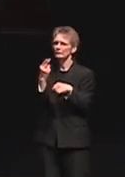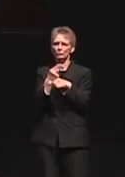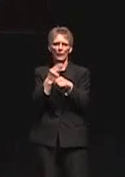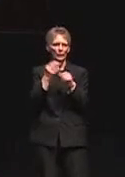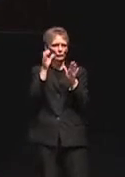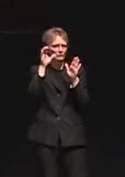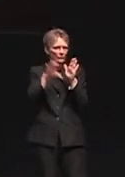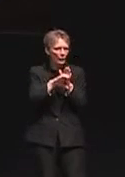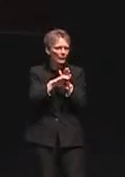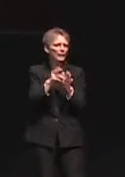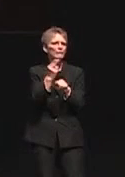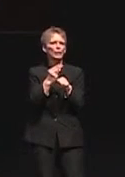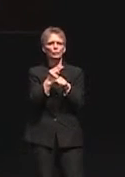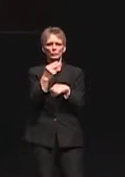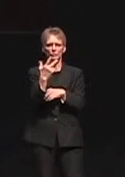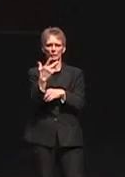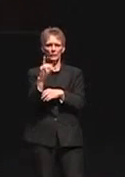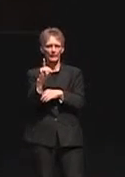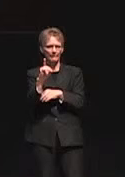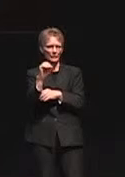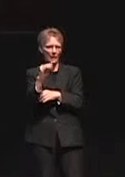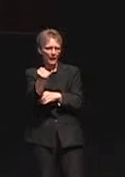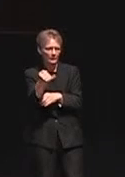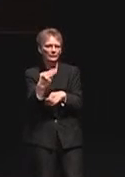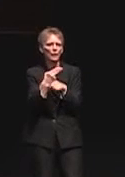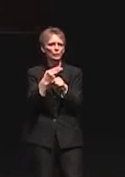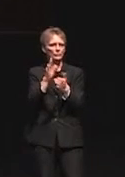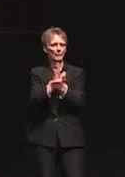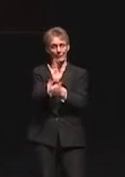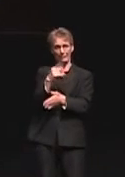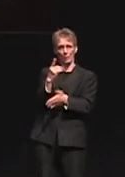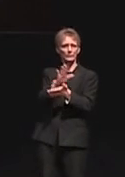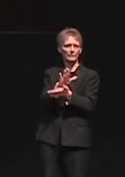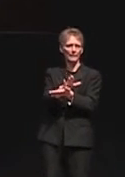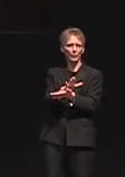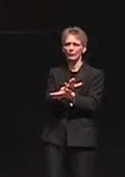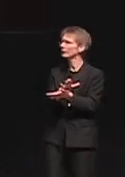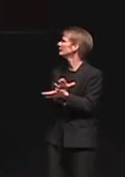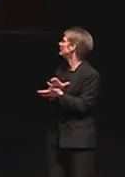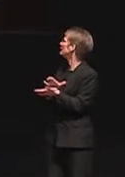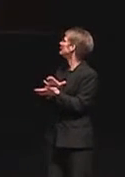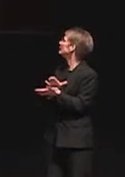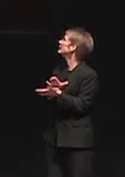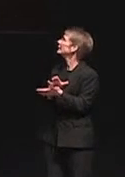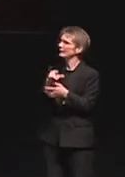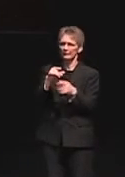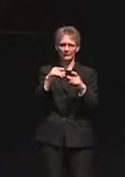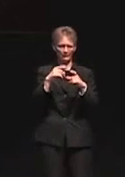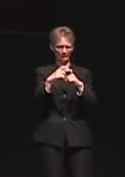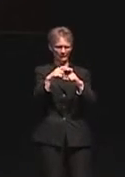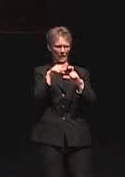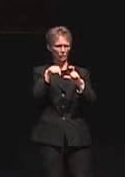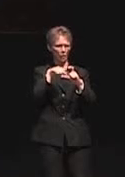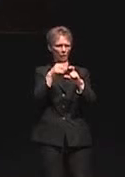I use 3-dimensional objects, I use paper. This one is paper. The circular thing, that's something I found